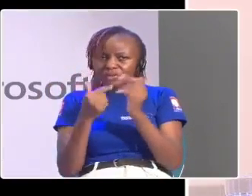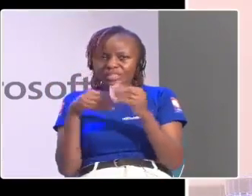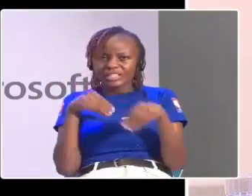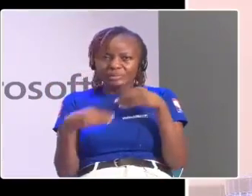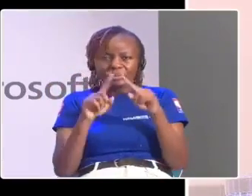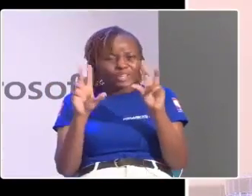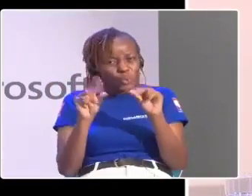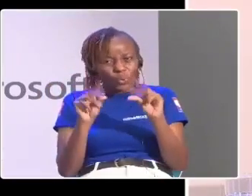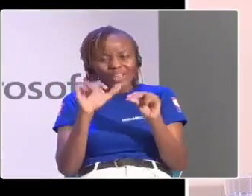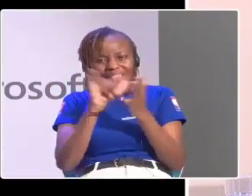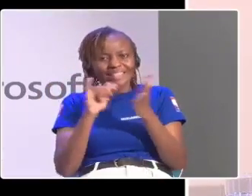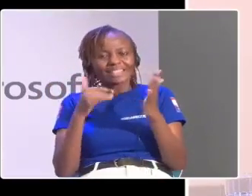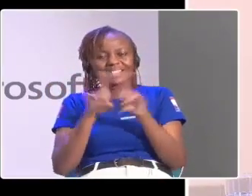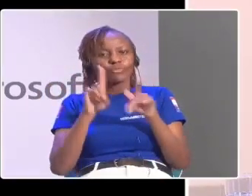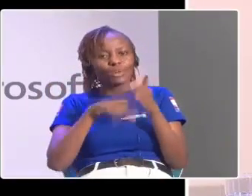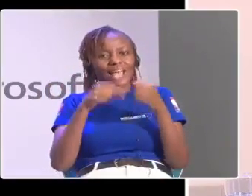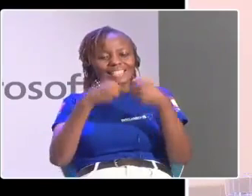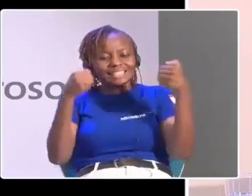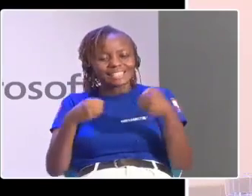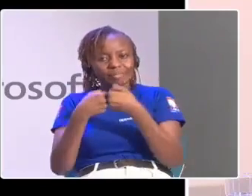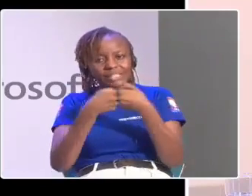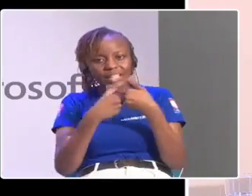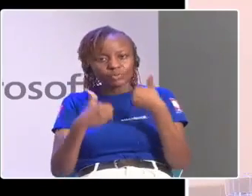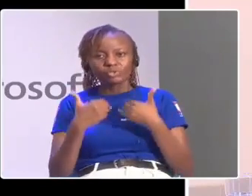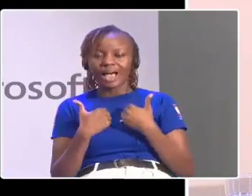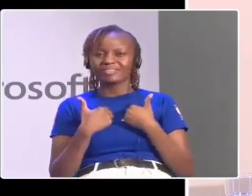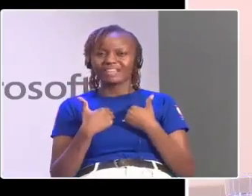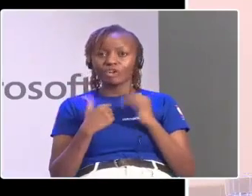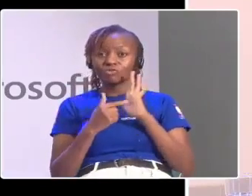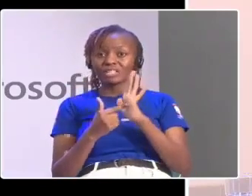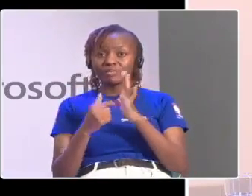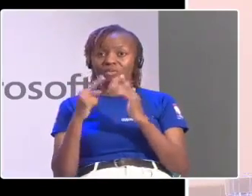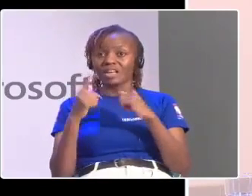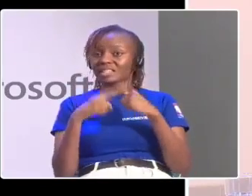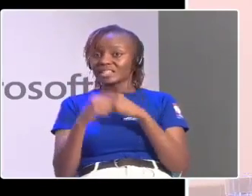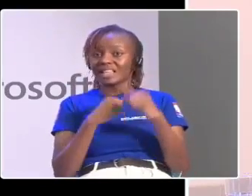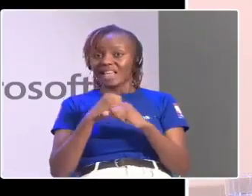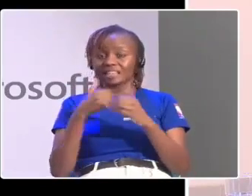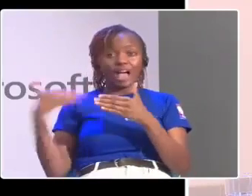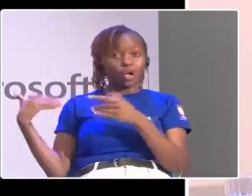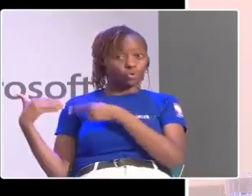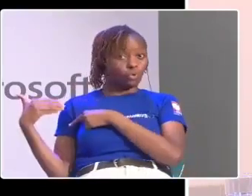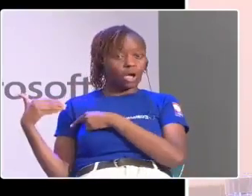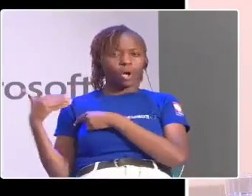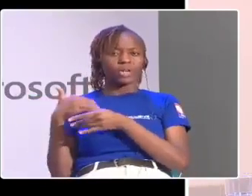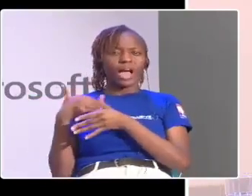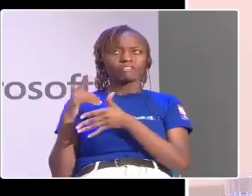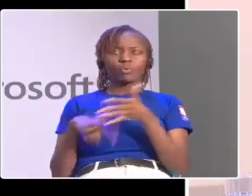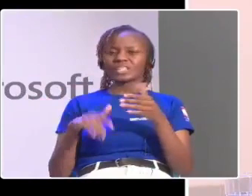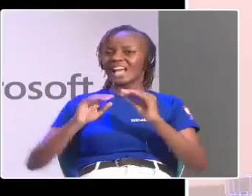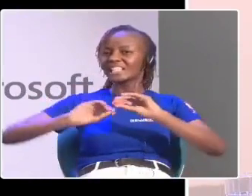one of the systemic challenges that we're facing. So about 6 years ago, a group of us got together to form what is called Teach